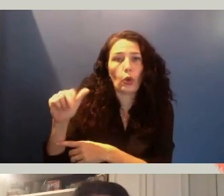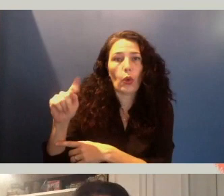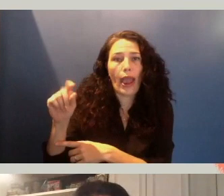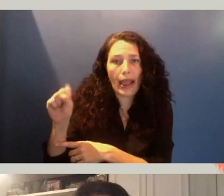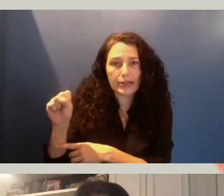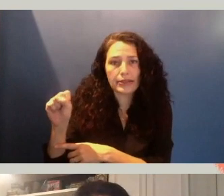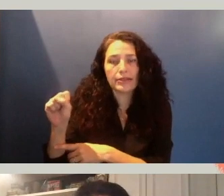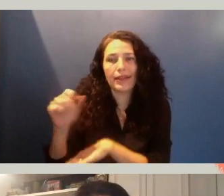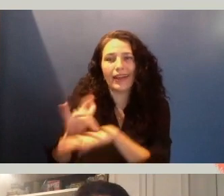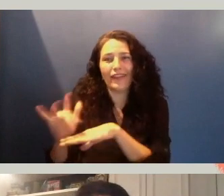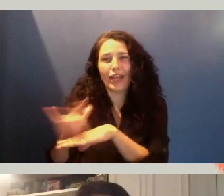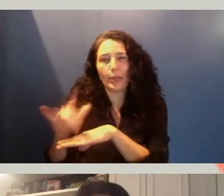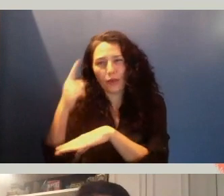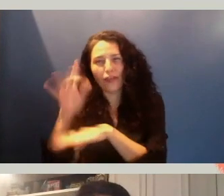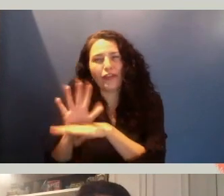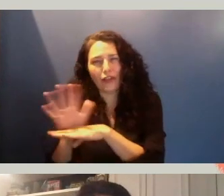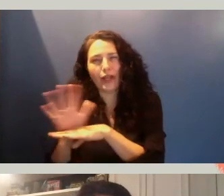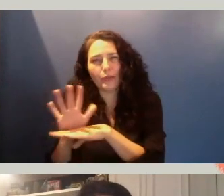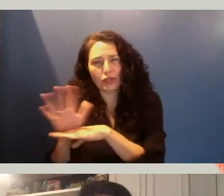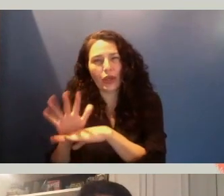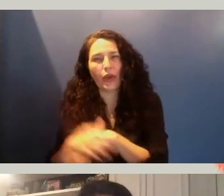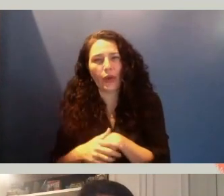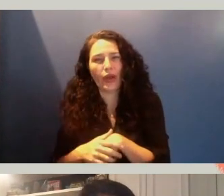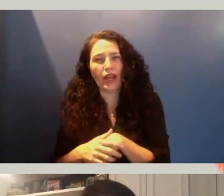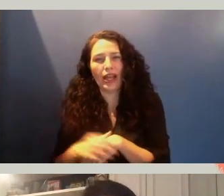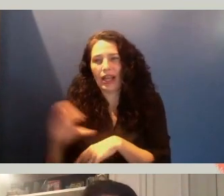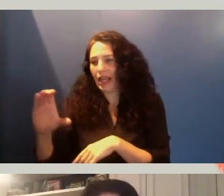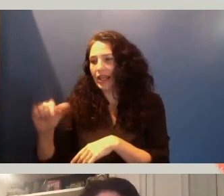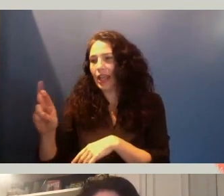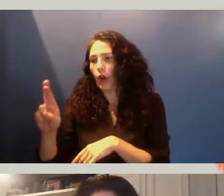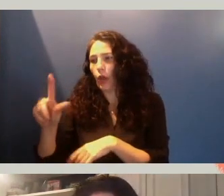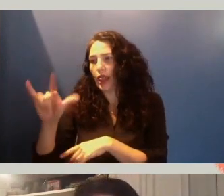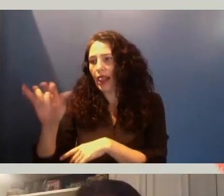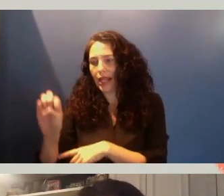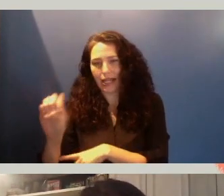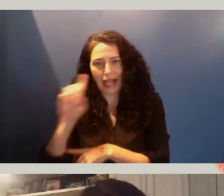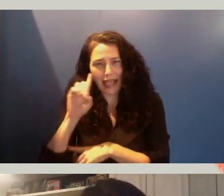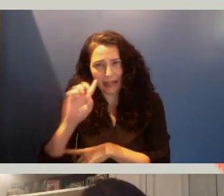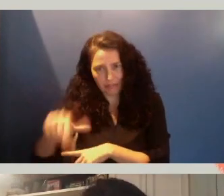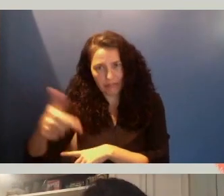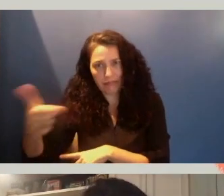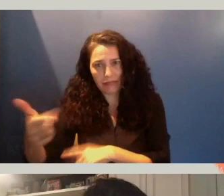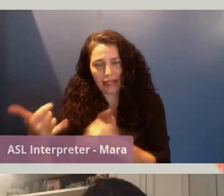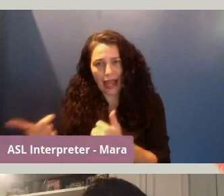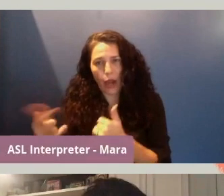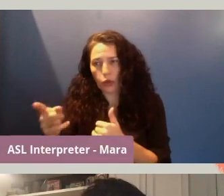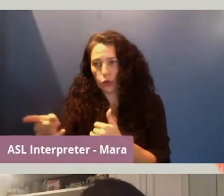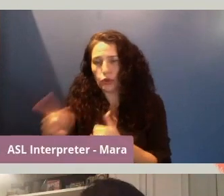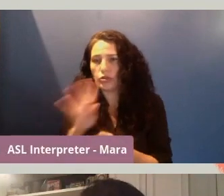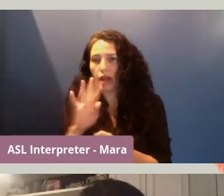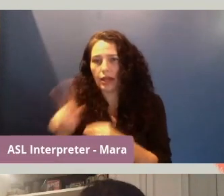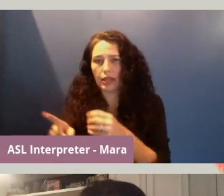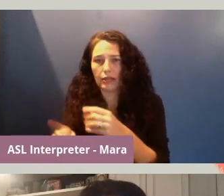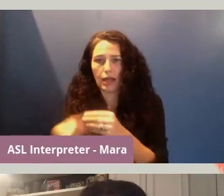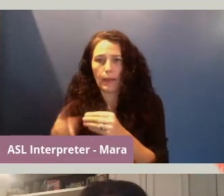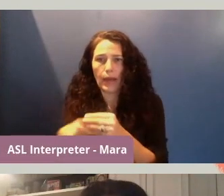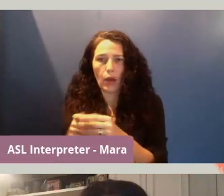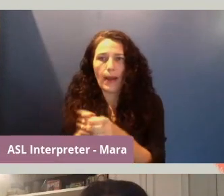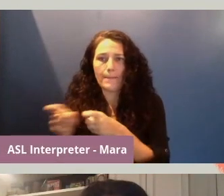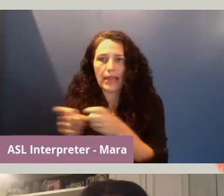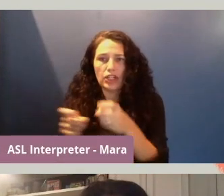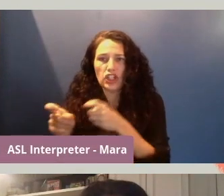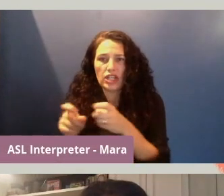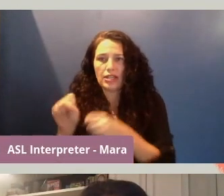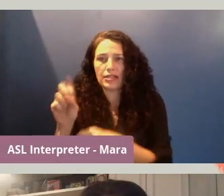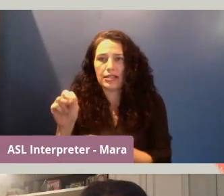that's a good way to move to you now managing the Sundance Catalyst community,